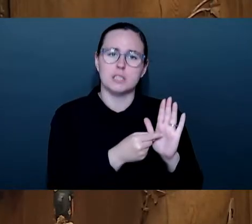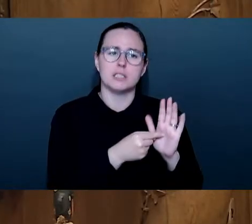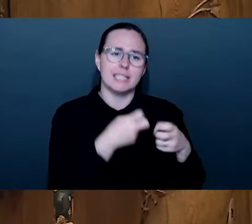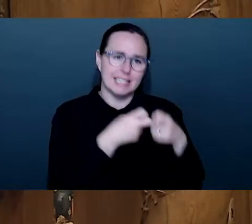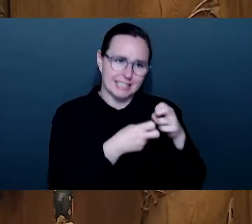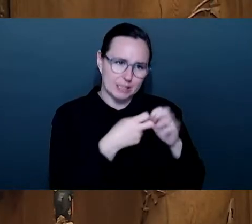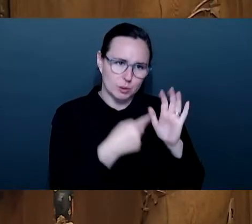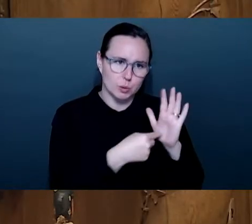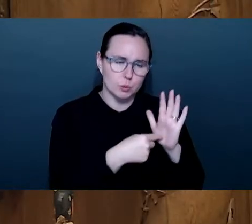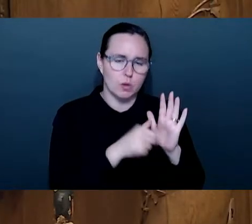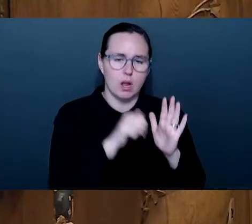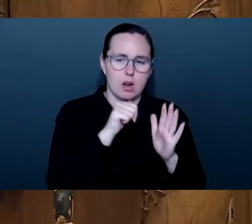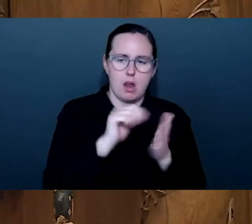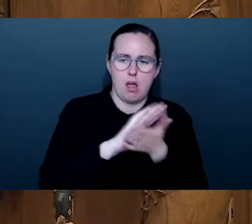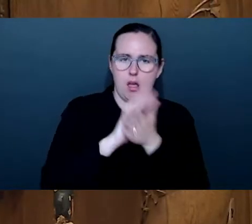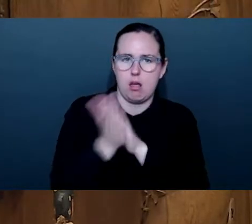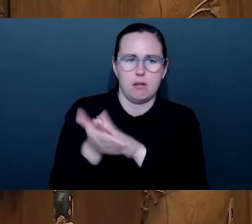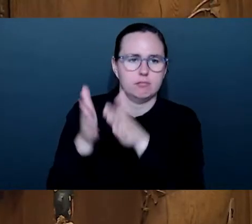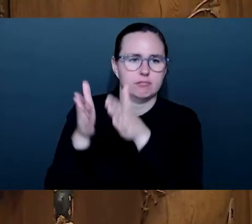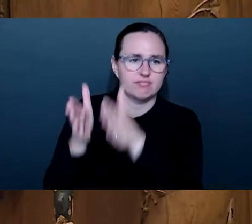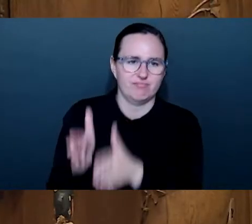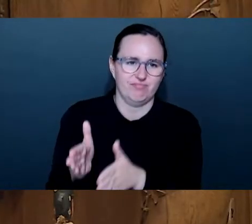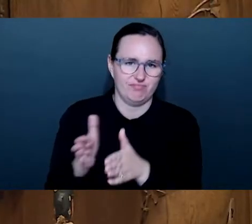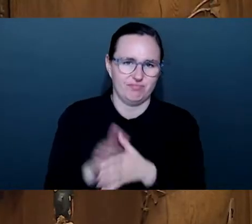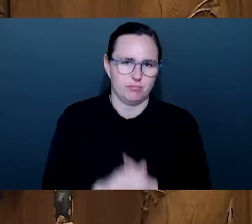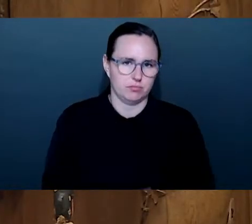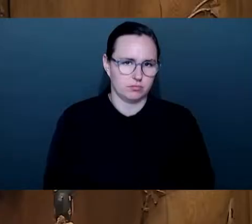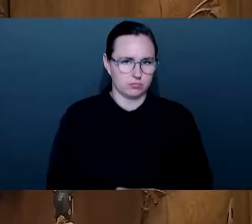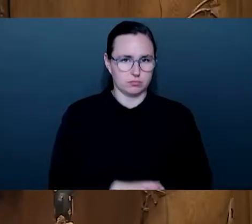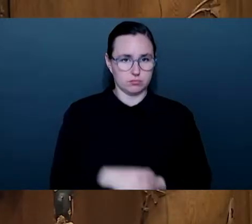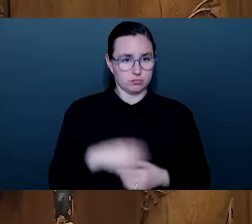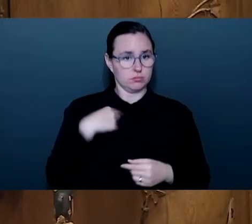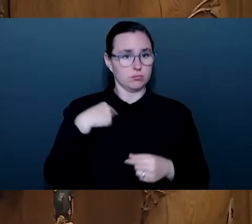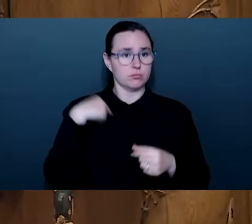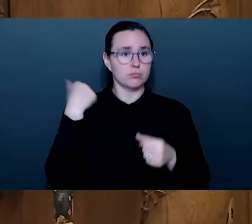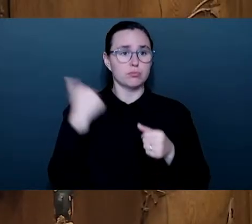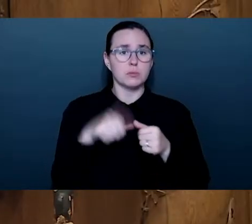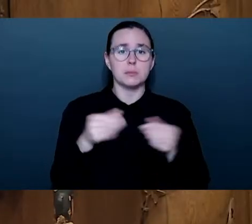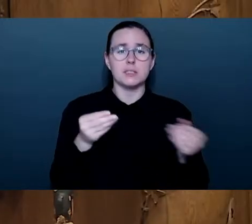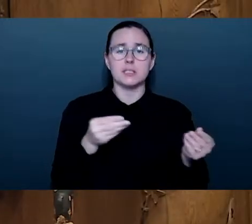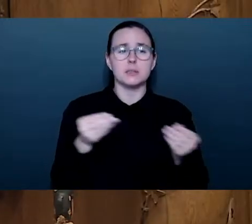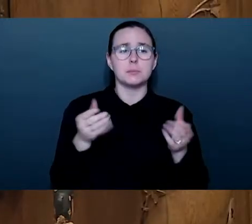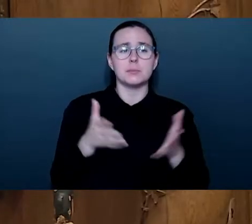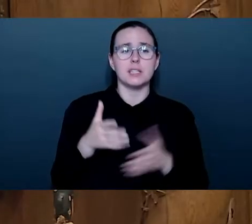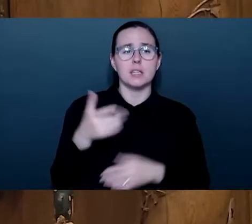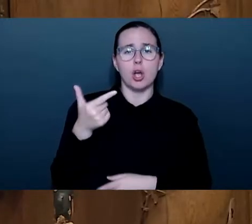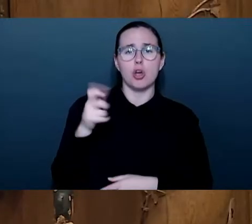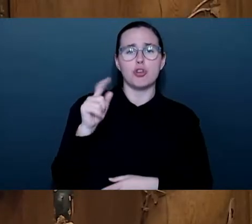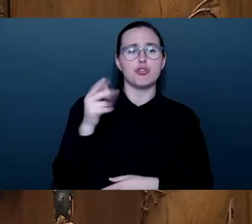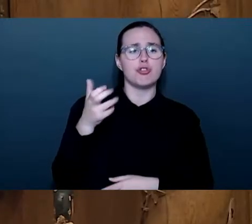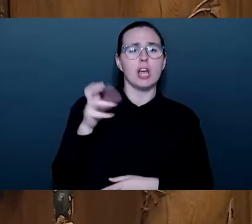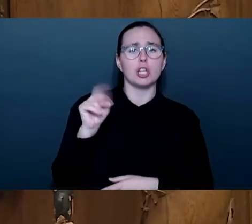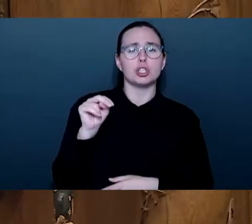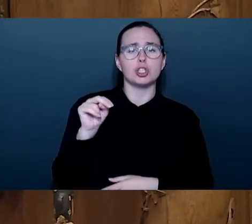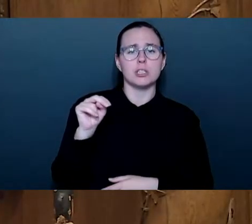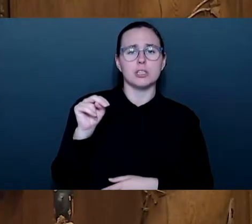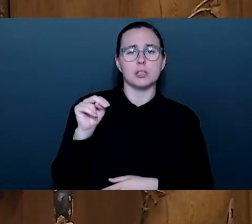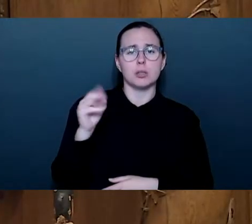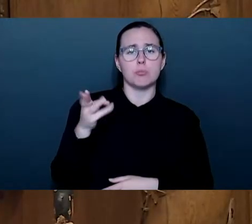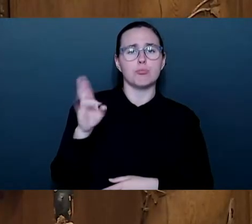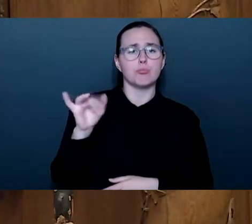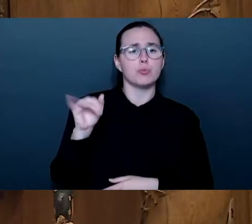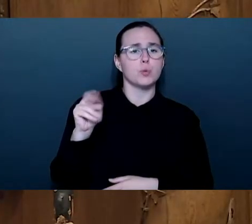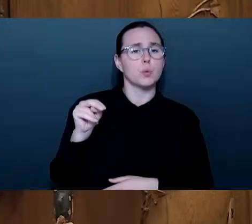of Speaker Gretchen Bruin, who delivered the following guidance to the House on December 3, 1998,